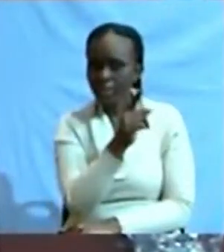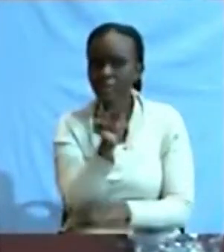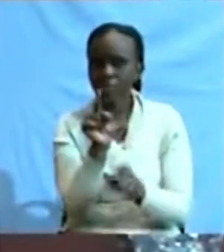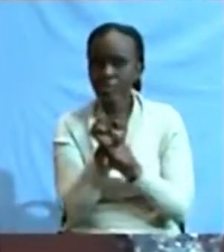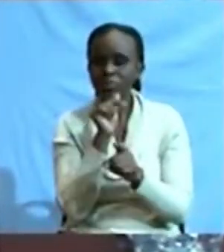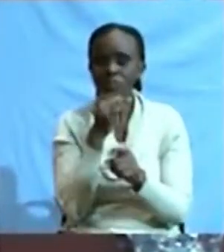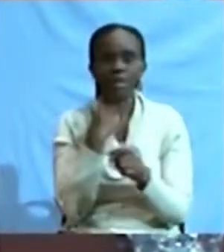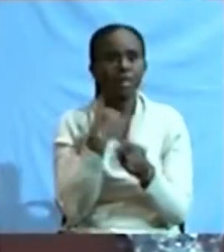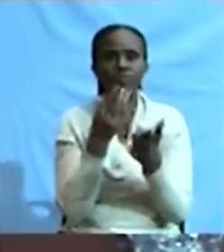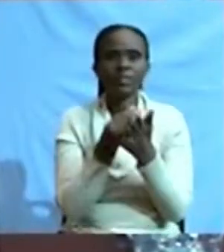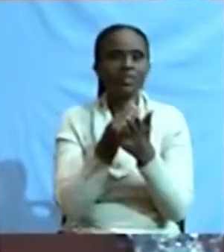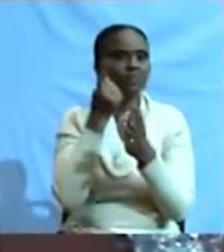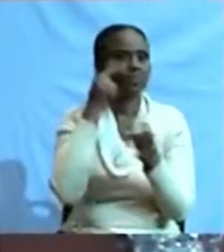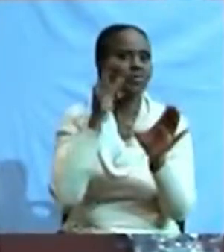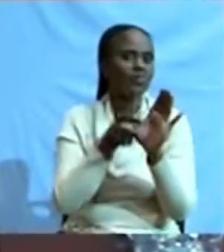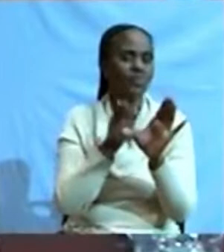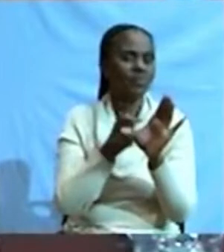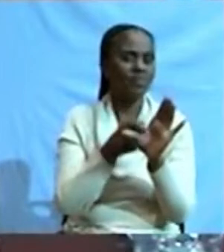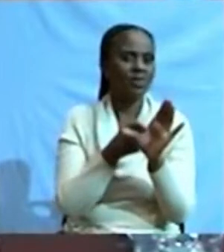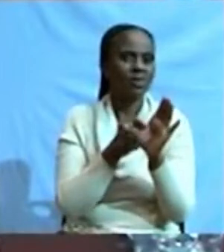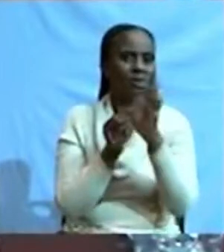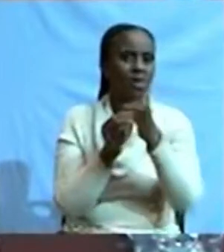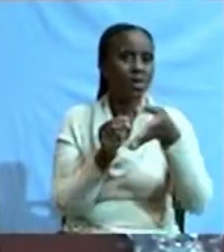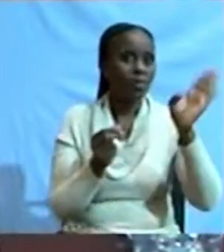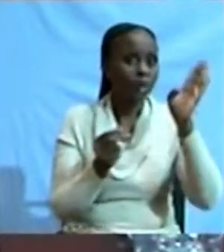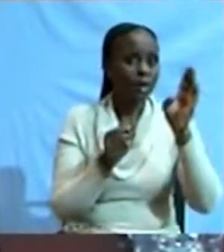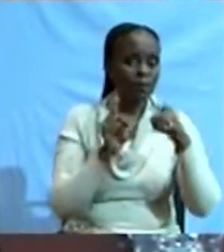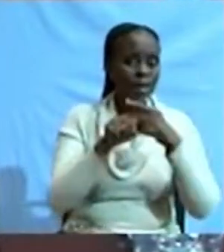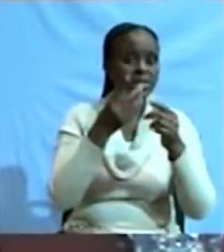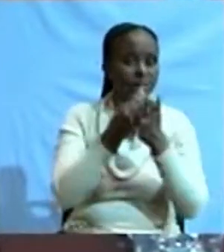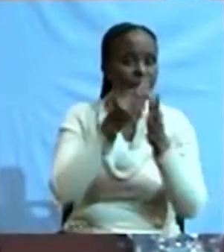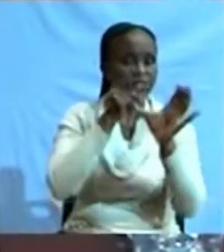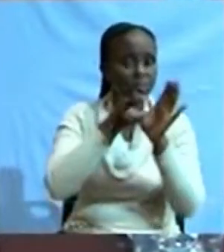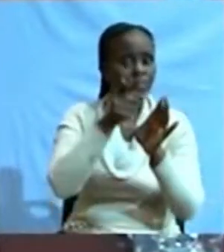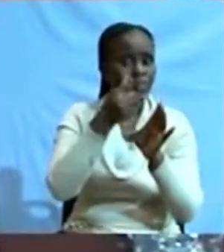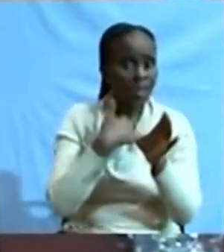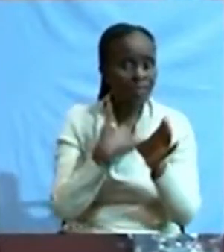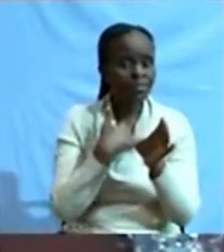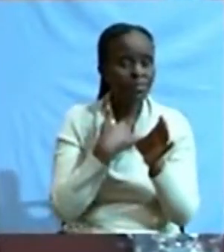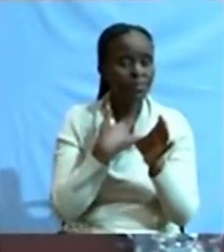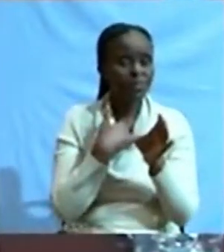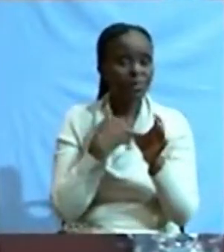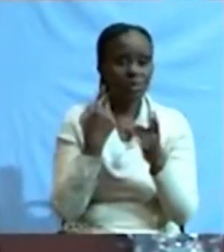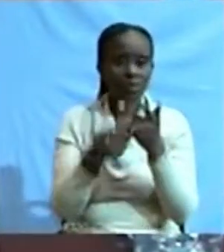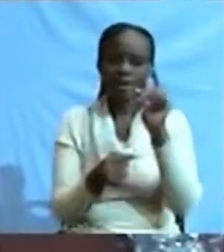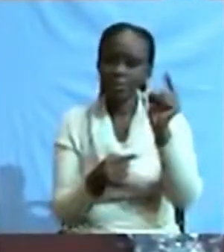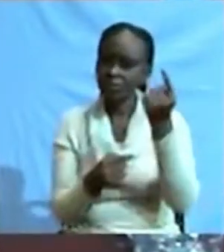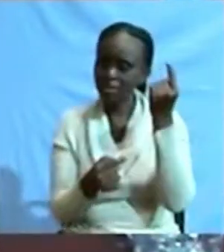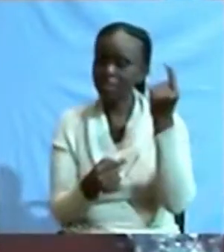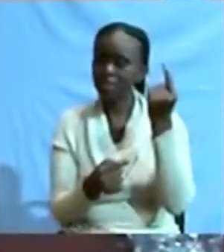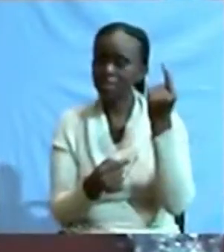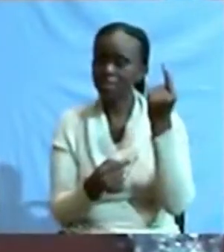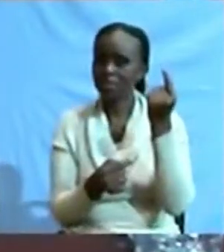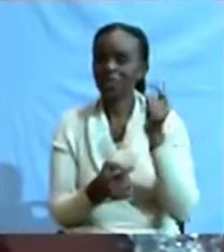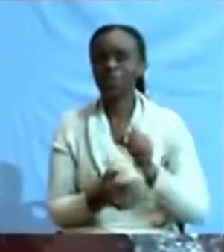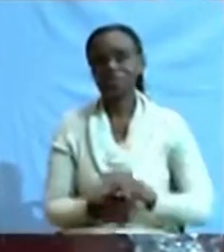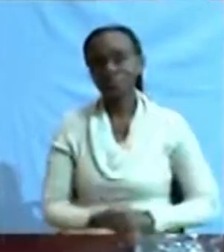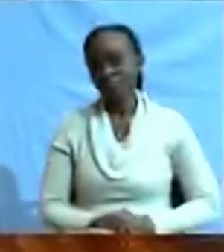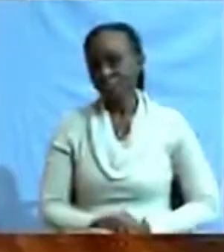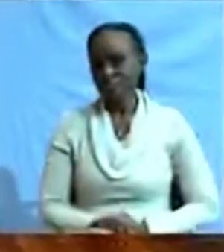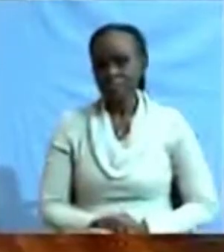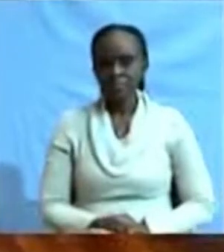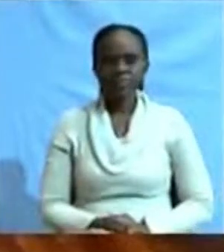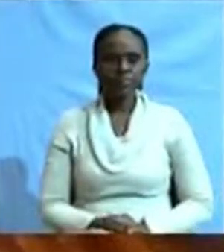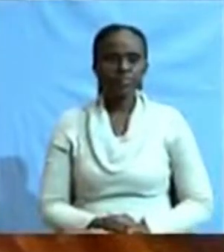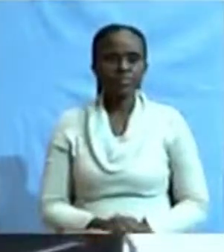money for fuel. Yes, you have to go back, but do you have the money for fuel? So what comes first? Thank you, Chair.